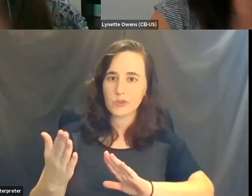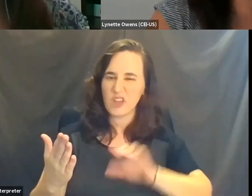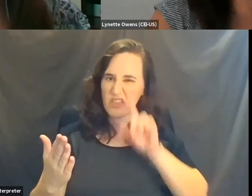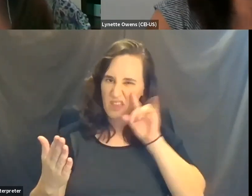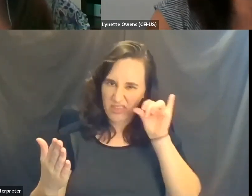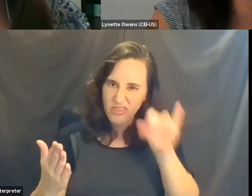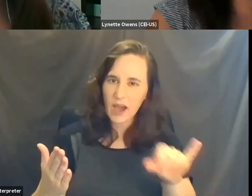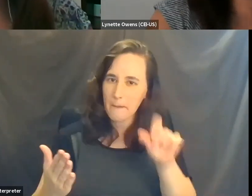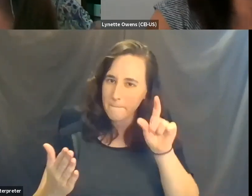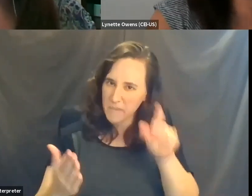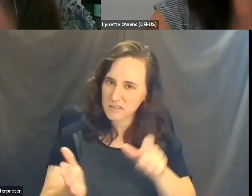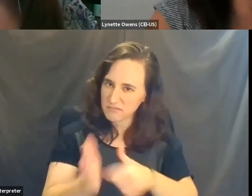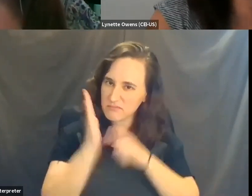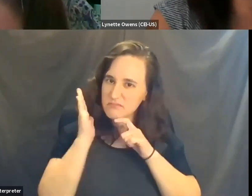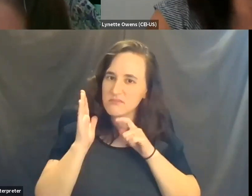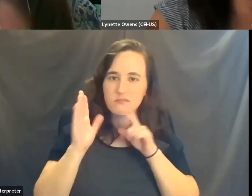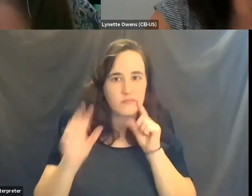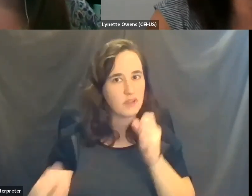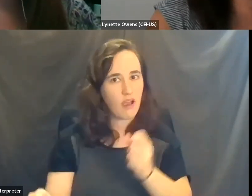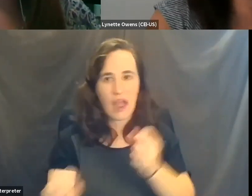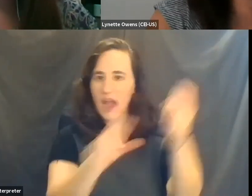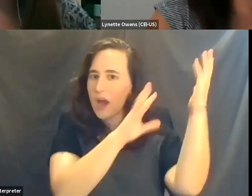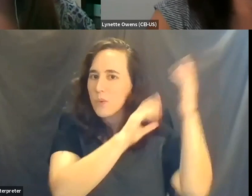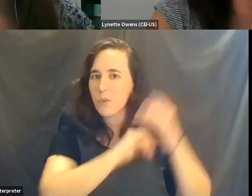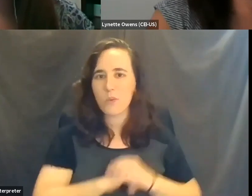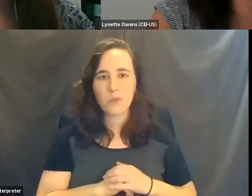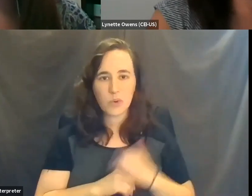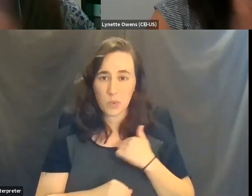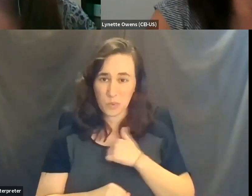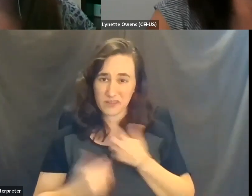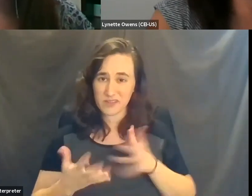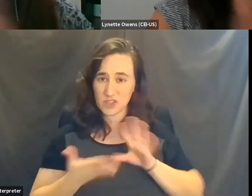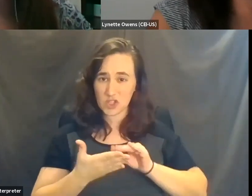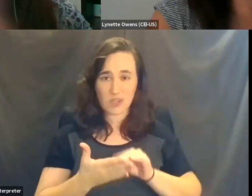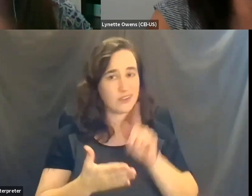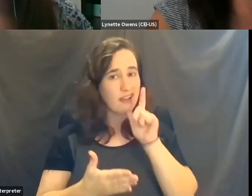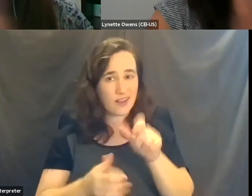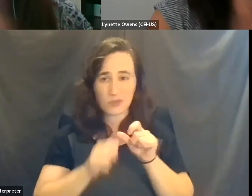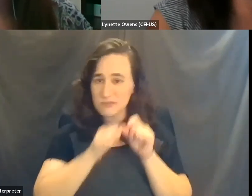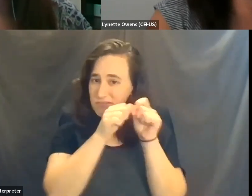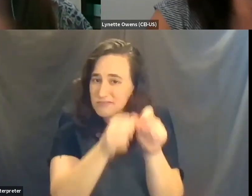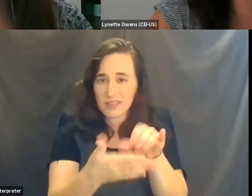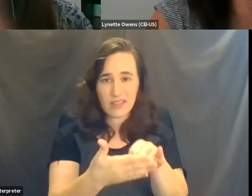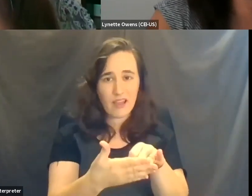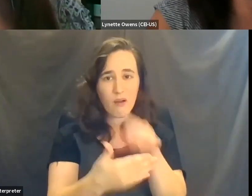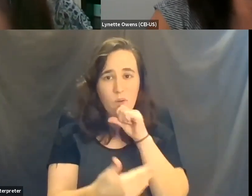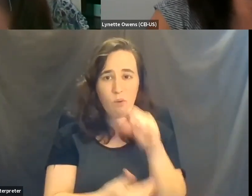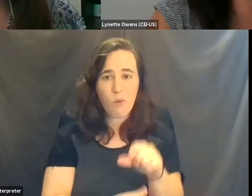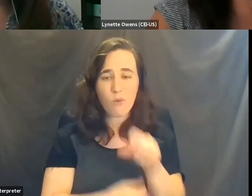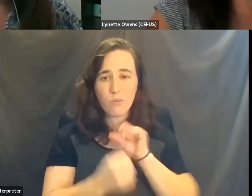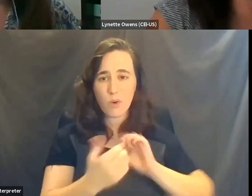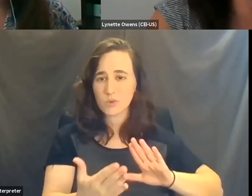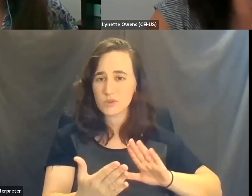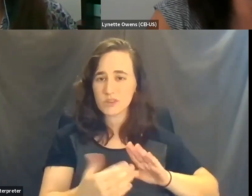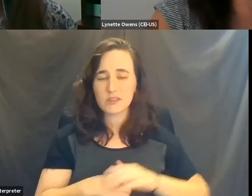be. And we learned that it actually doesn't have to be like that. So what do we do moving forward? So yeah,